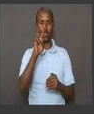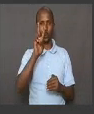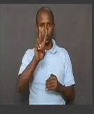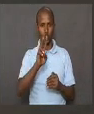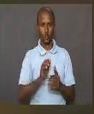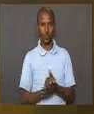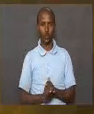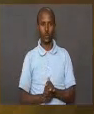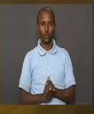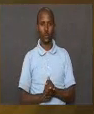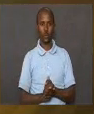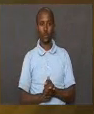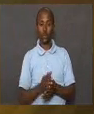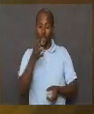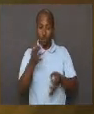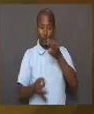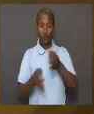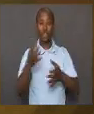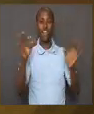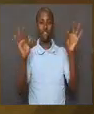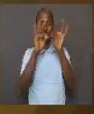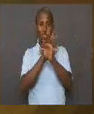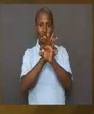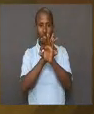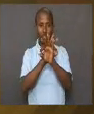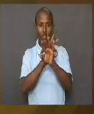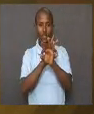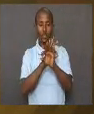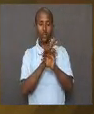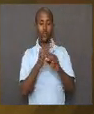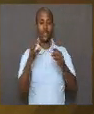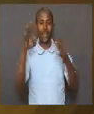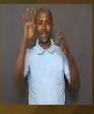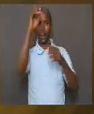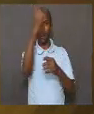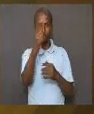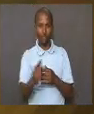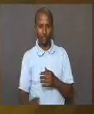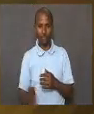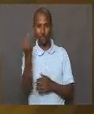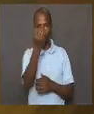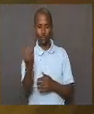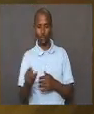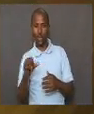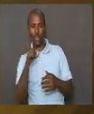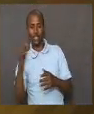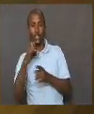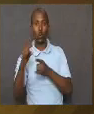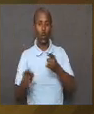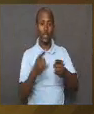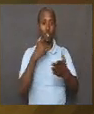x2. If a function is depicted in a graph, there is another way